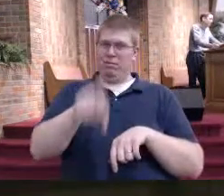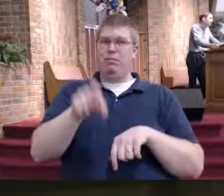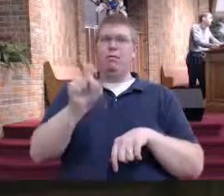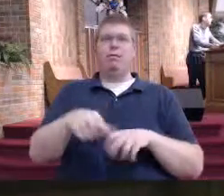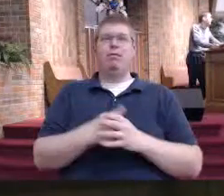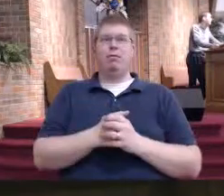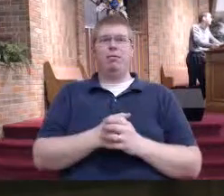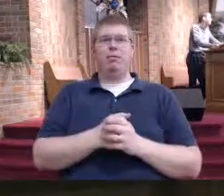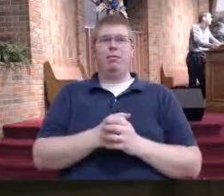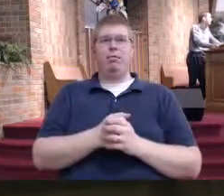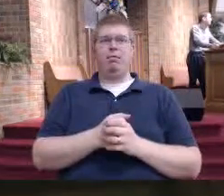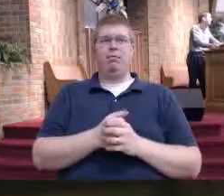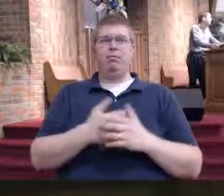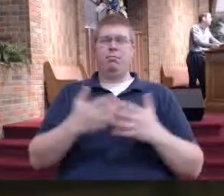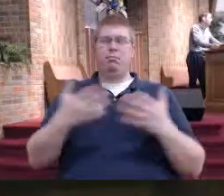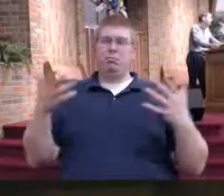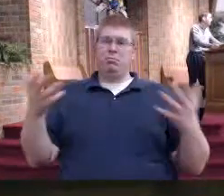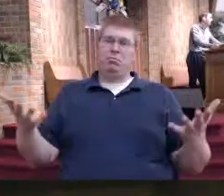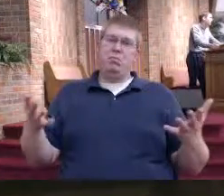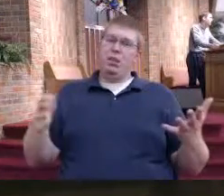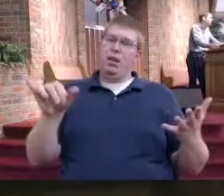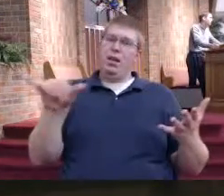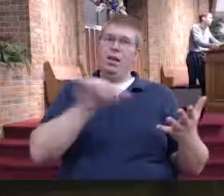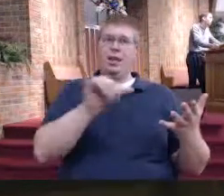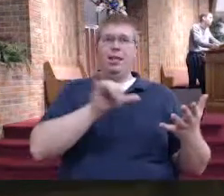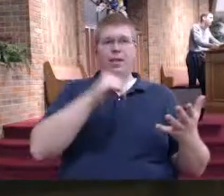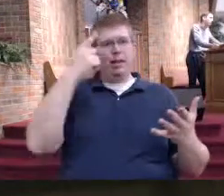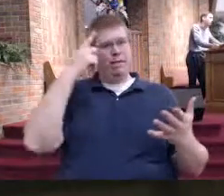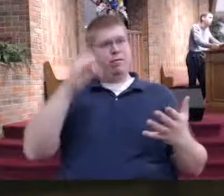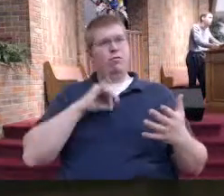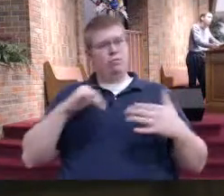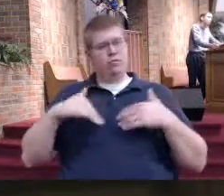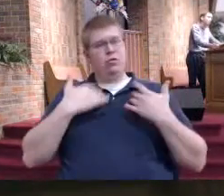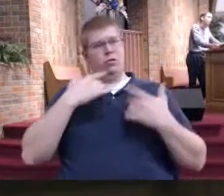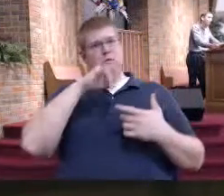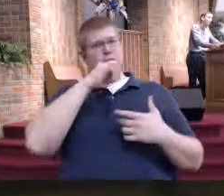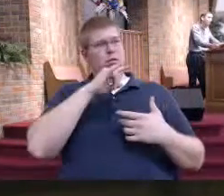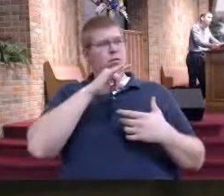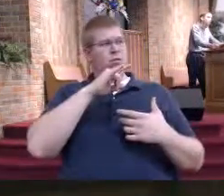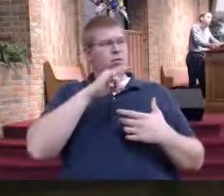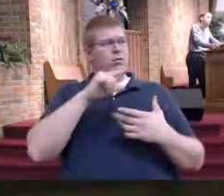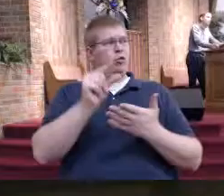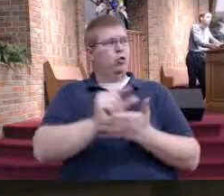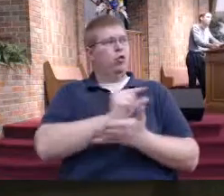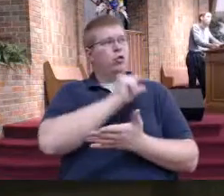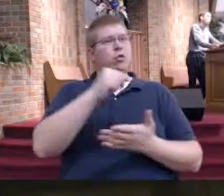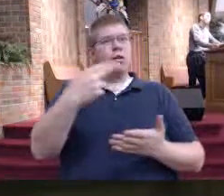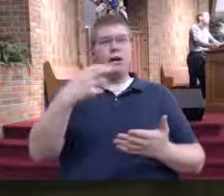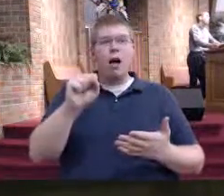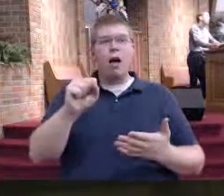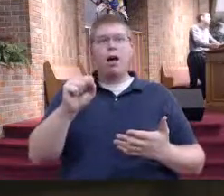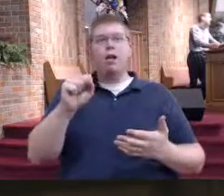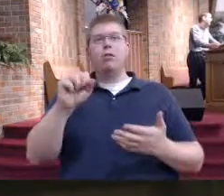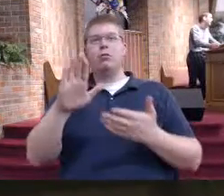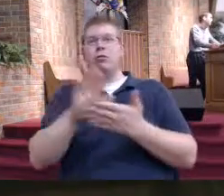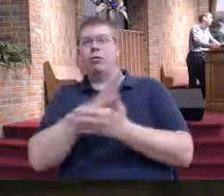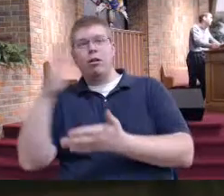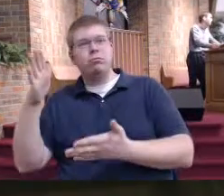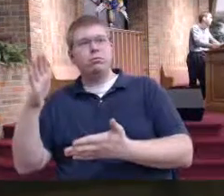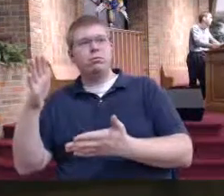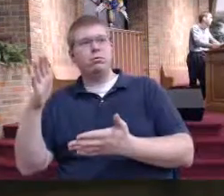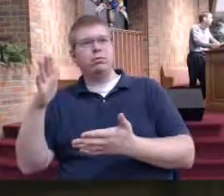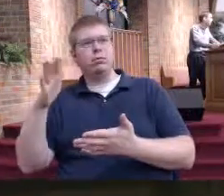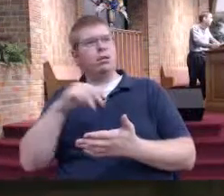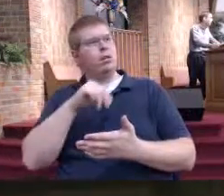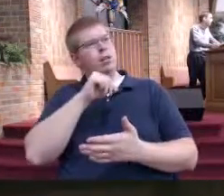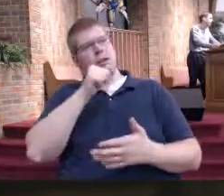Same thing can be said about our young kids that have just graduated high school, graduated college. You don't walk in the day of a